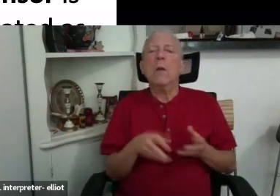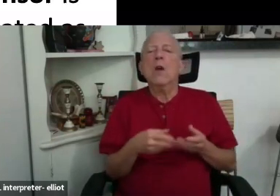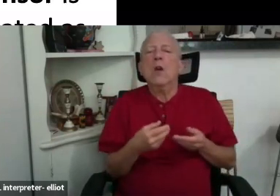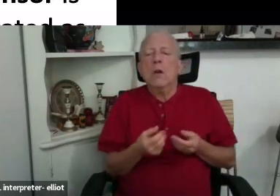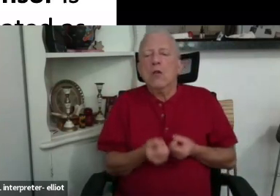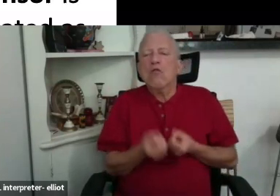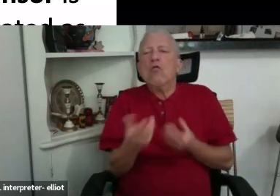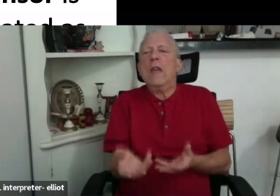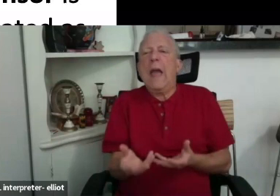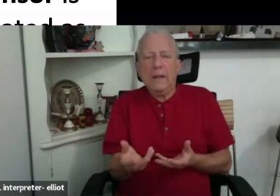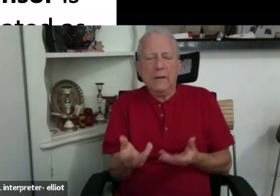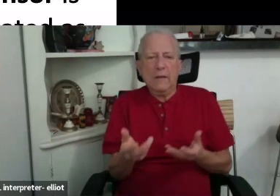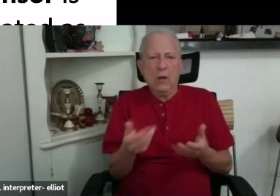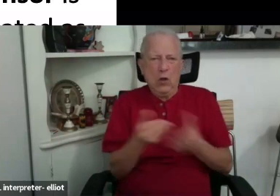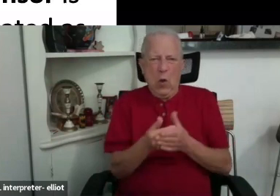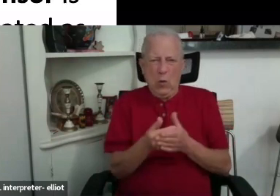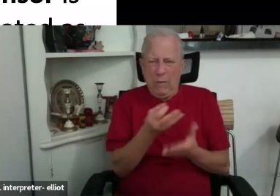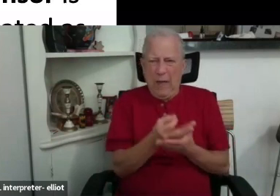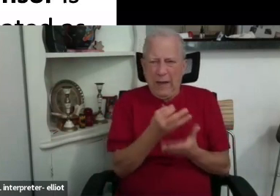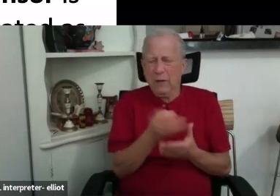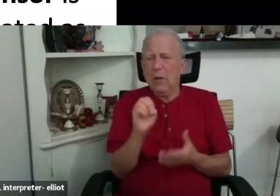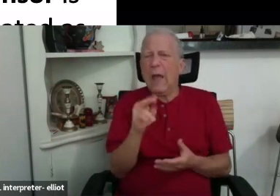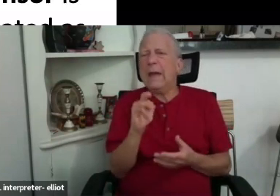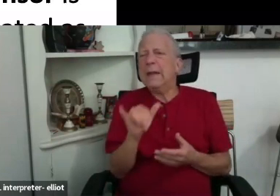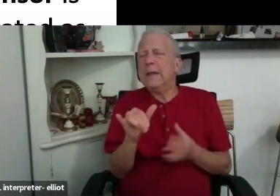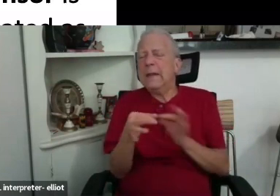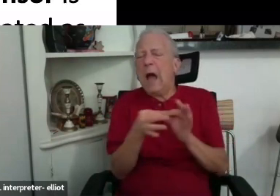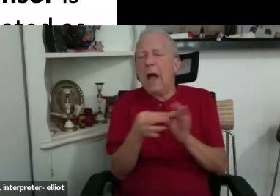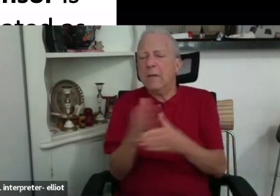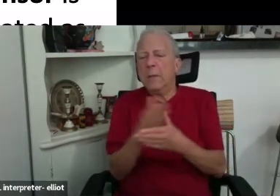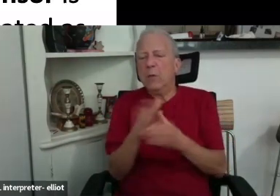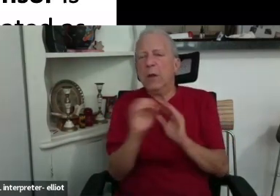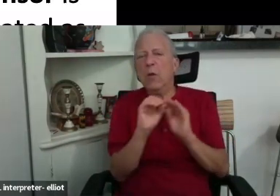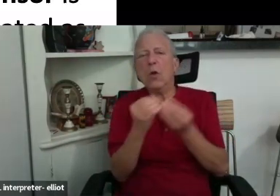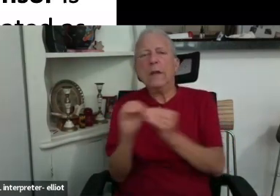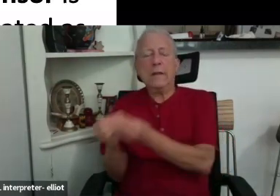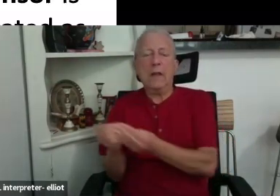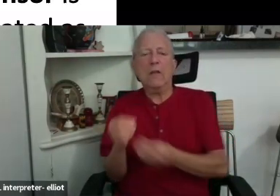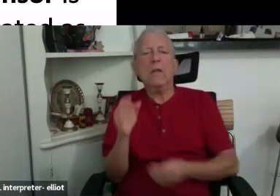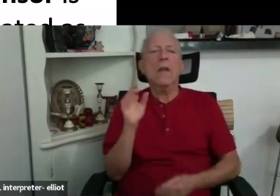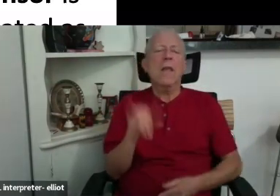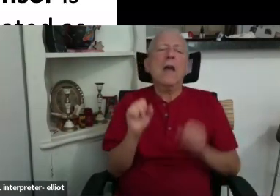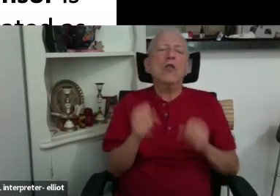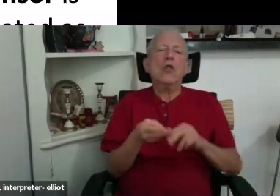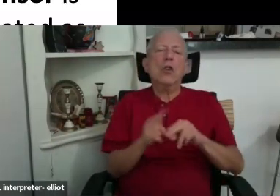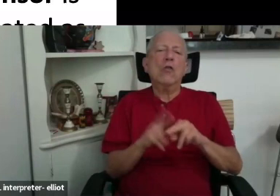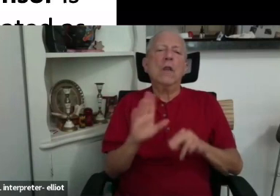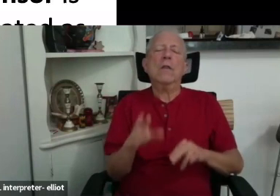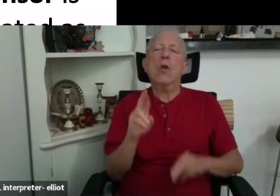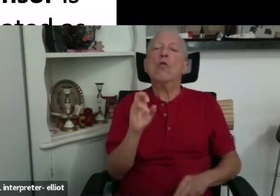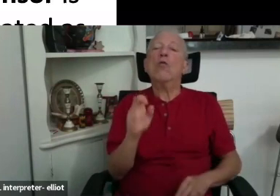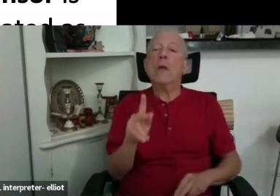close financial or even entity level ties between organizations, this could increase your risk of